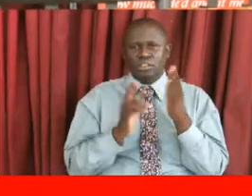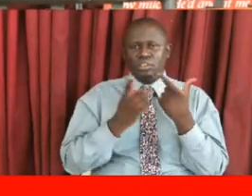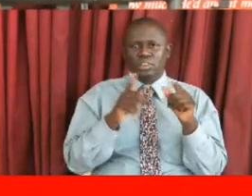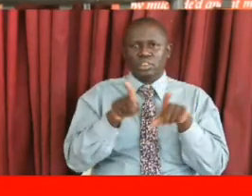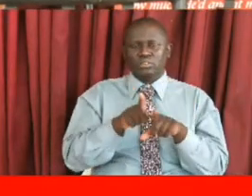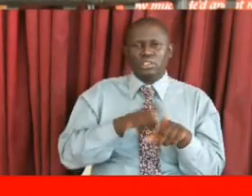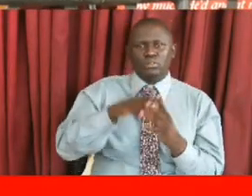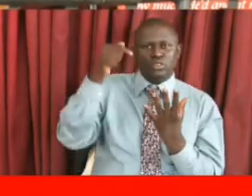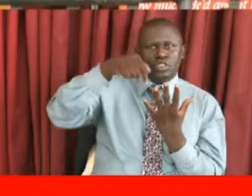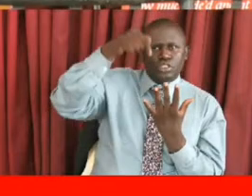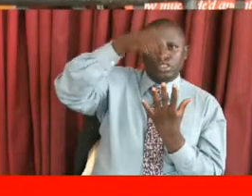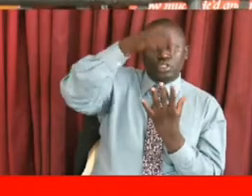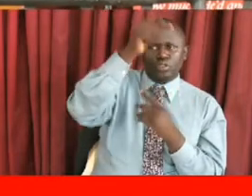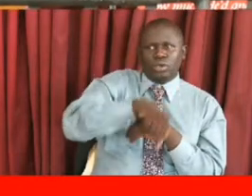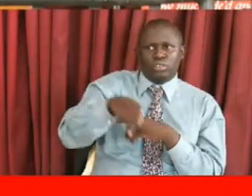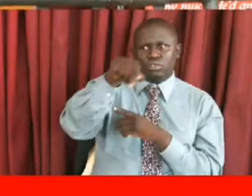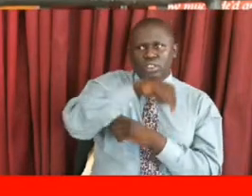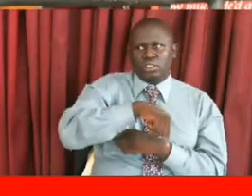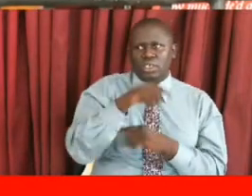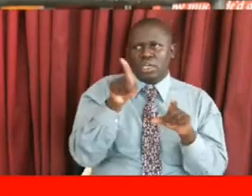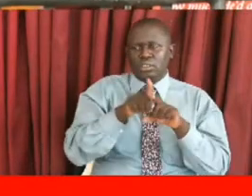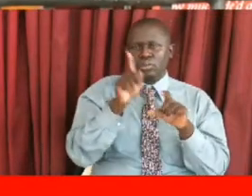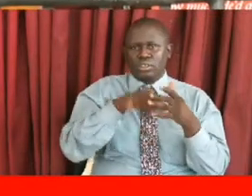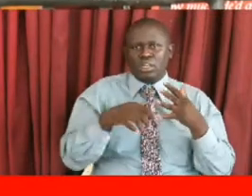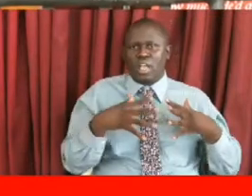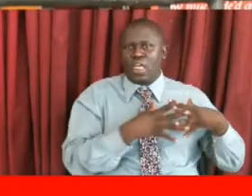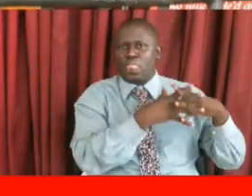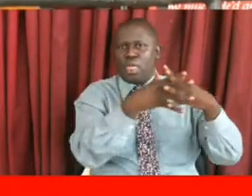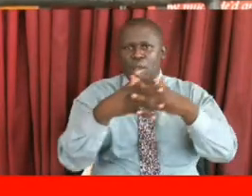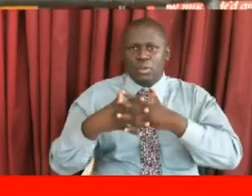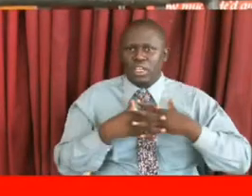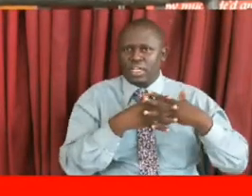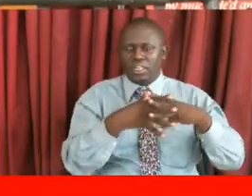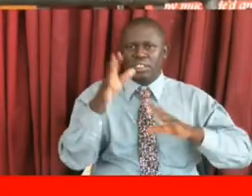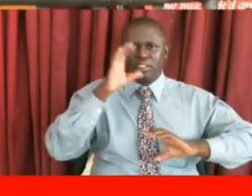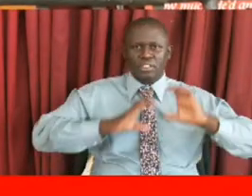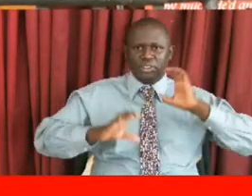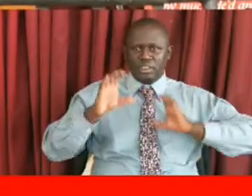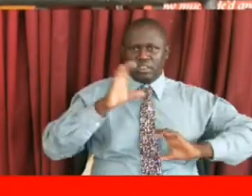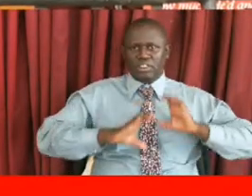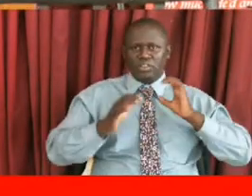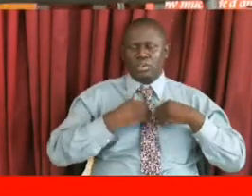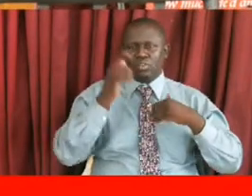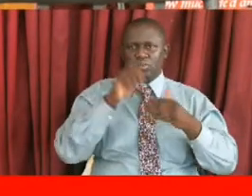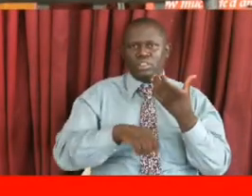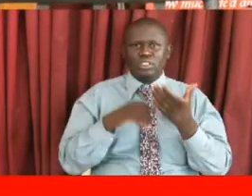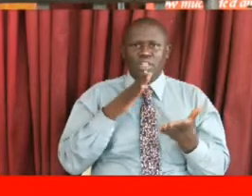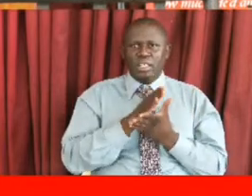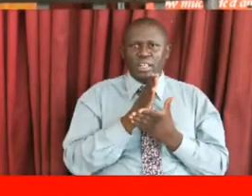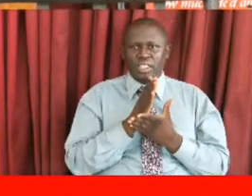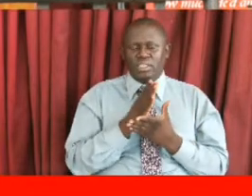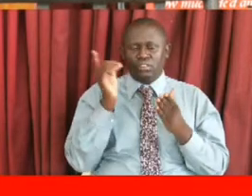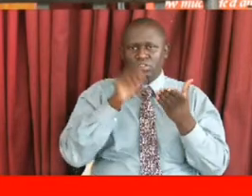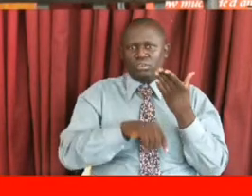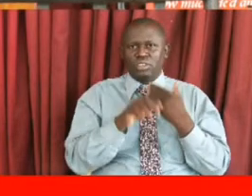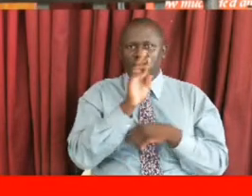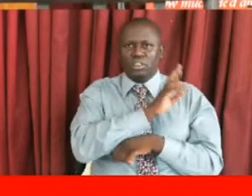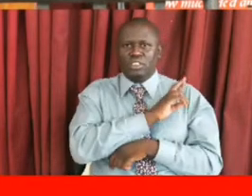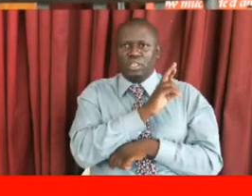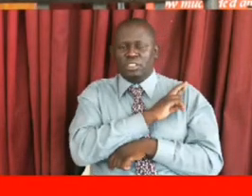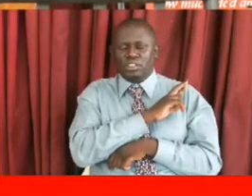of us as American citizens we have the rights of denomination which is